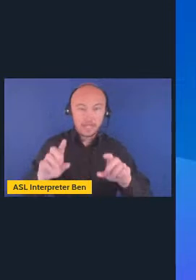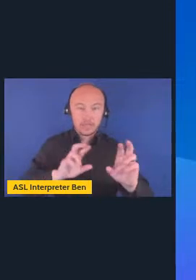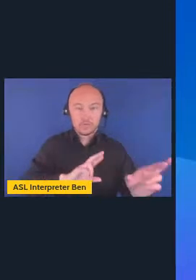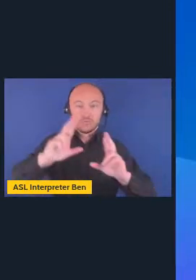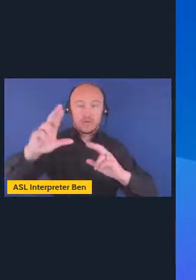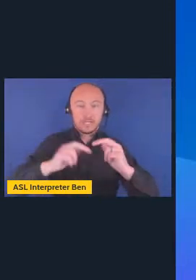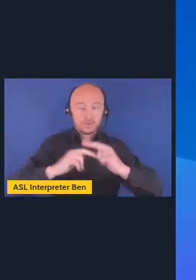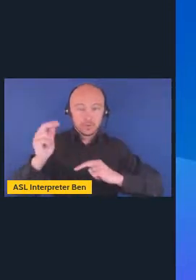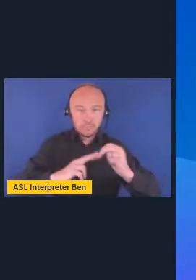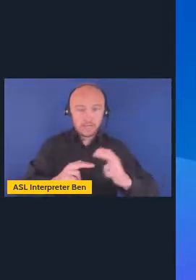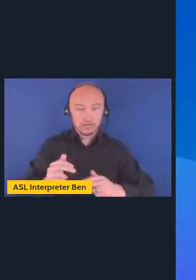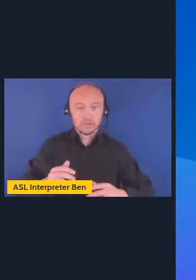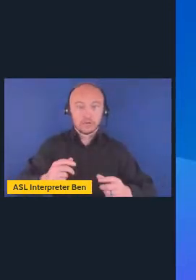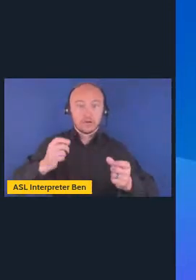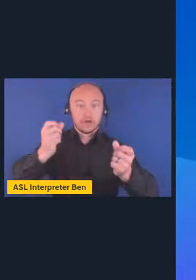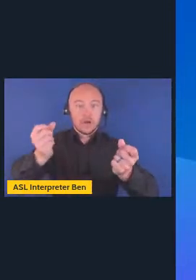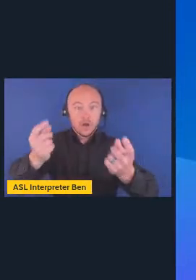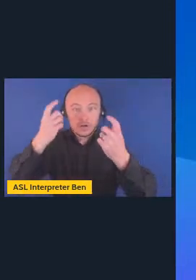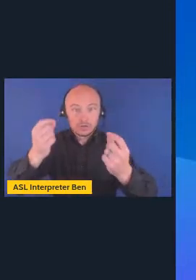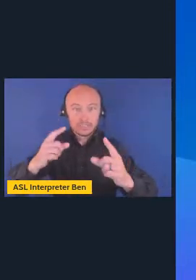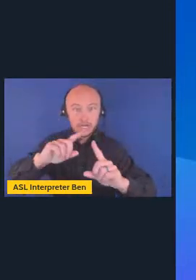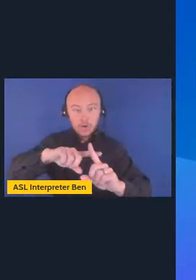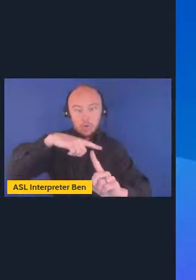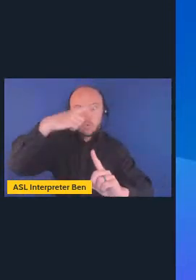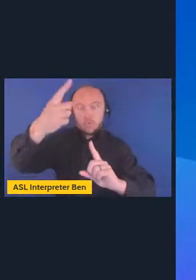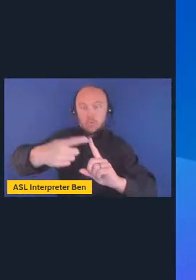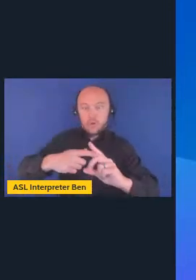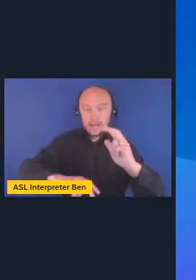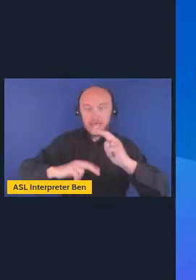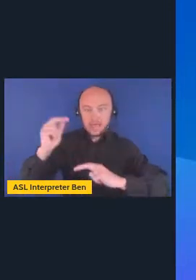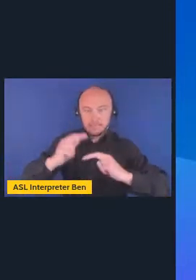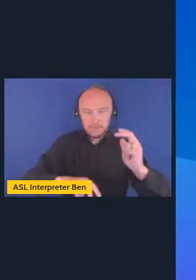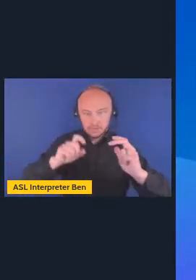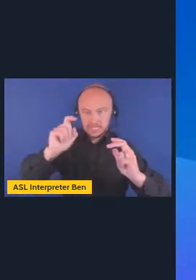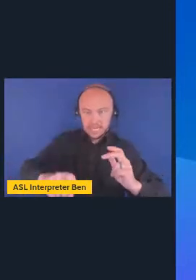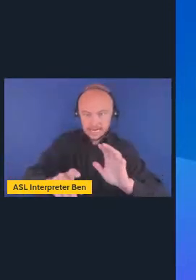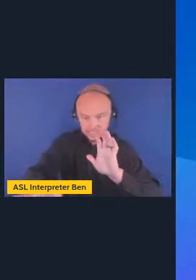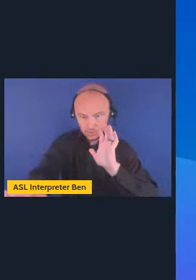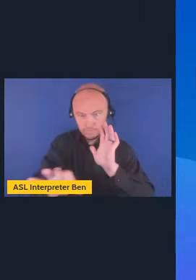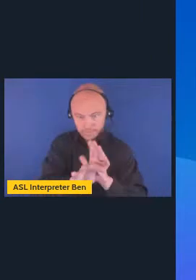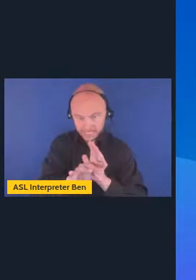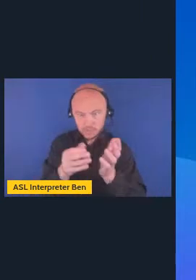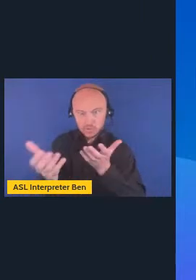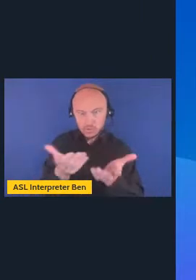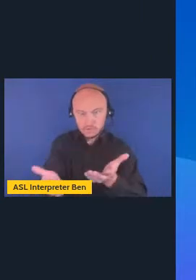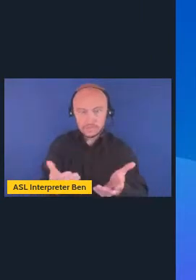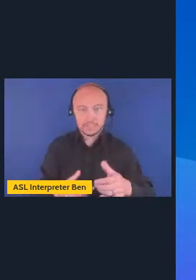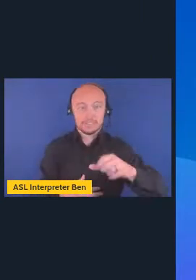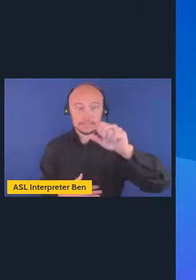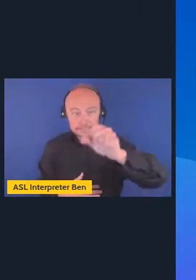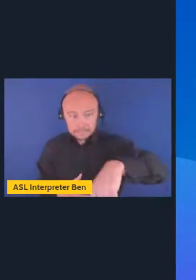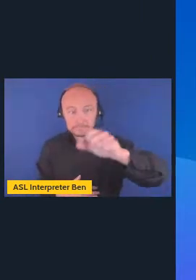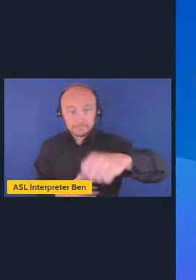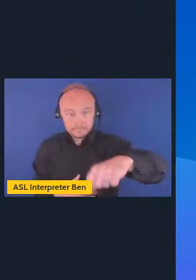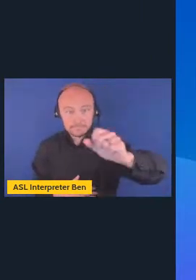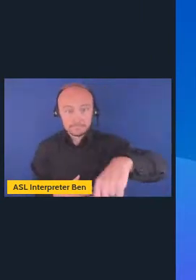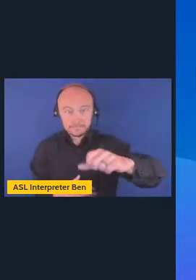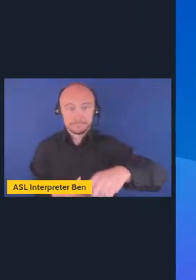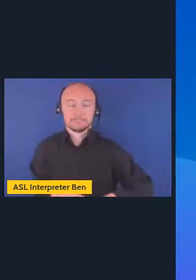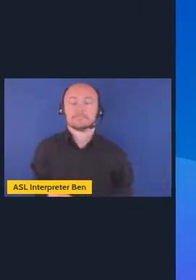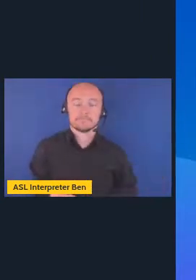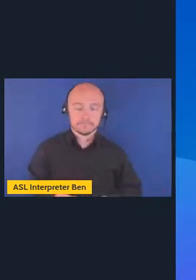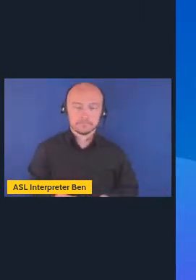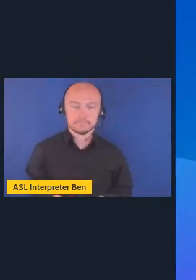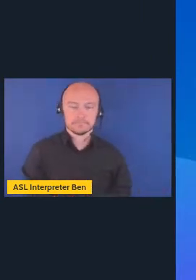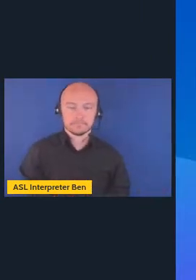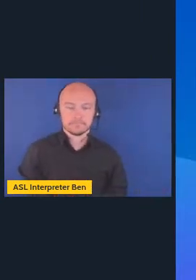I hear you shout, when I'm actually building things, James, I need to use the specific services. This is too high level for me.